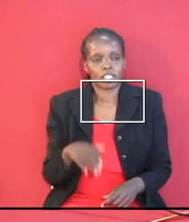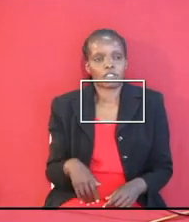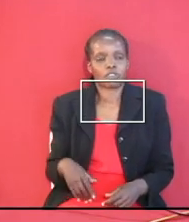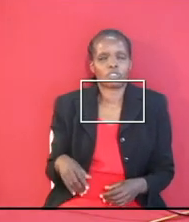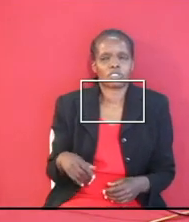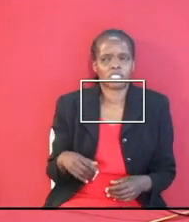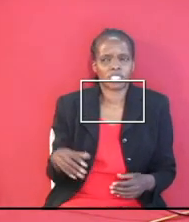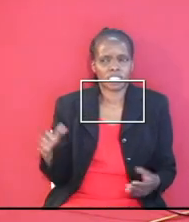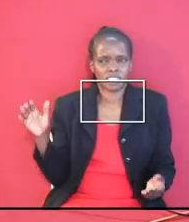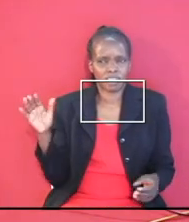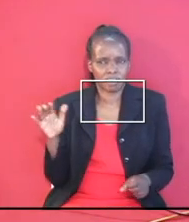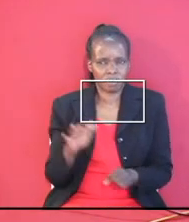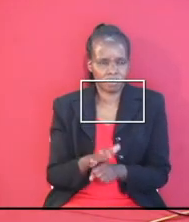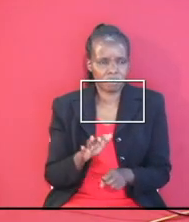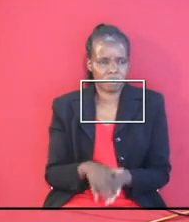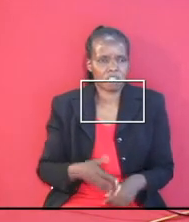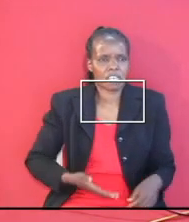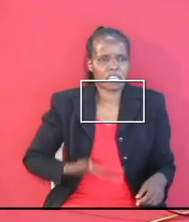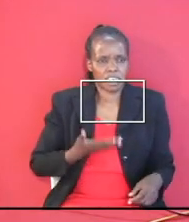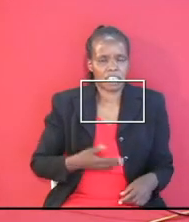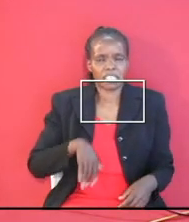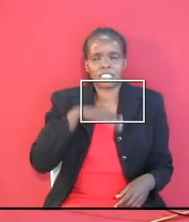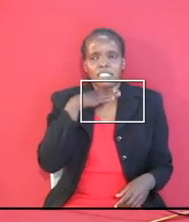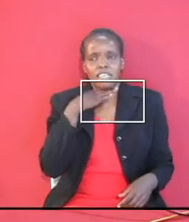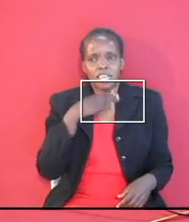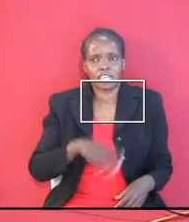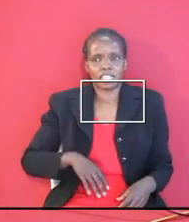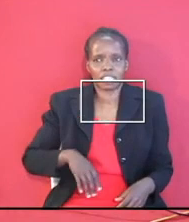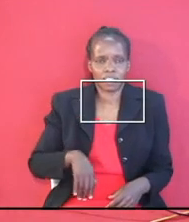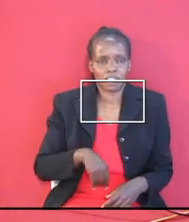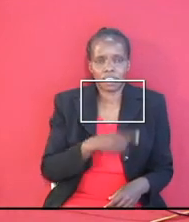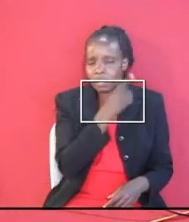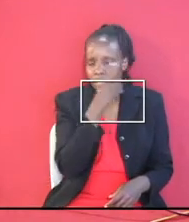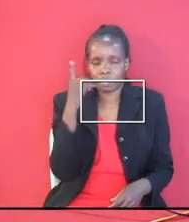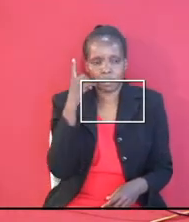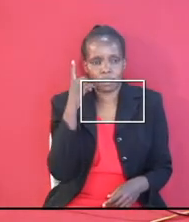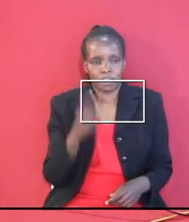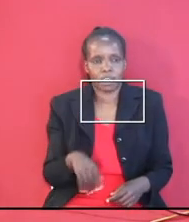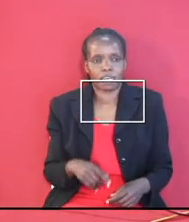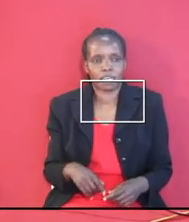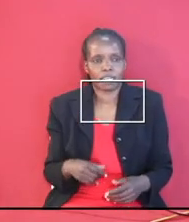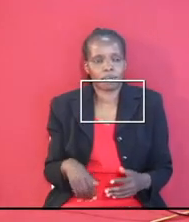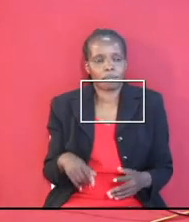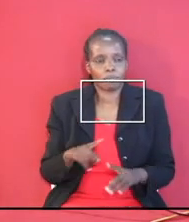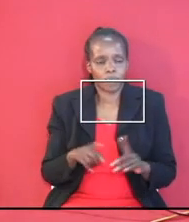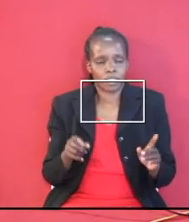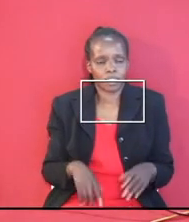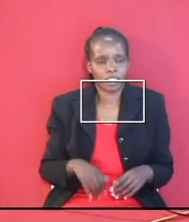by his what? His anger. He died where? In the wilderness. But if you go to book of